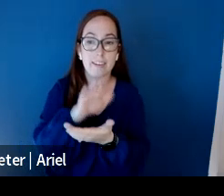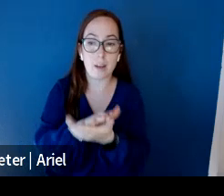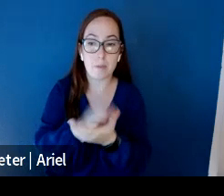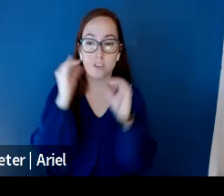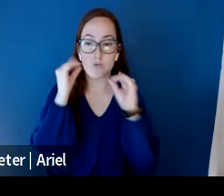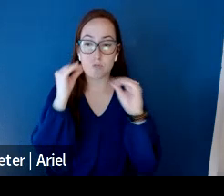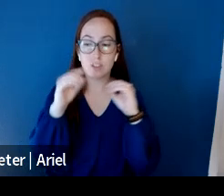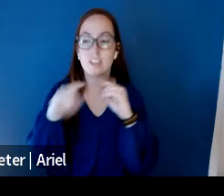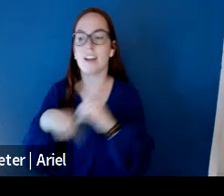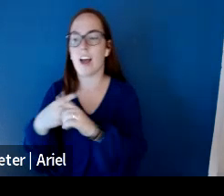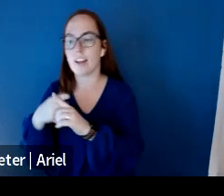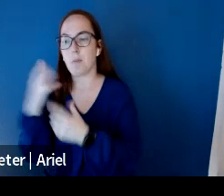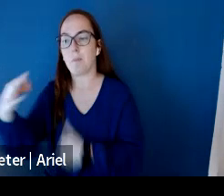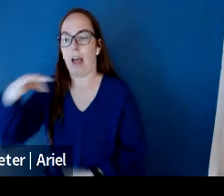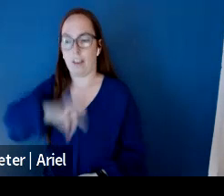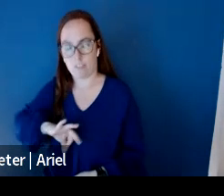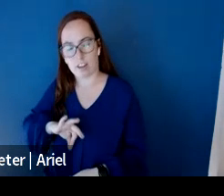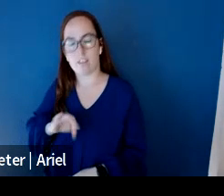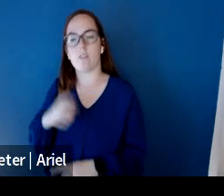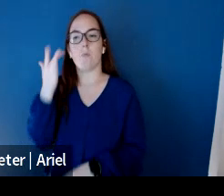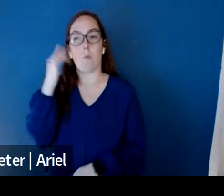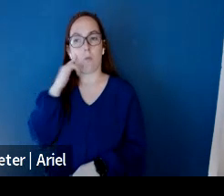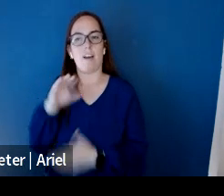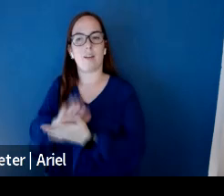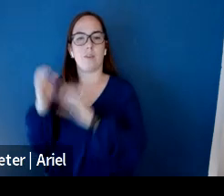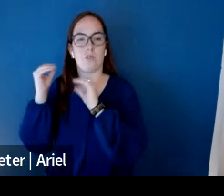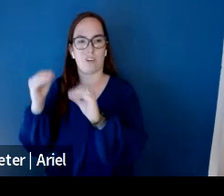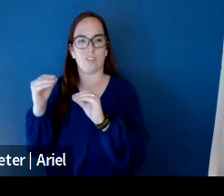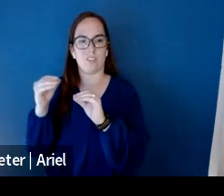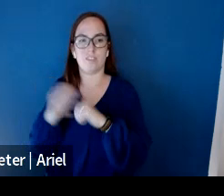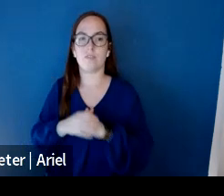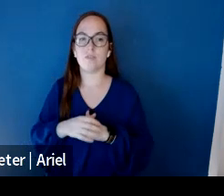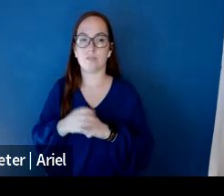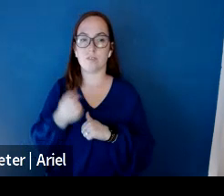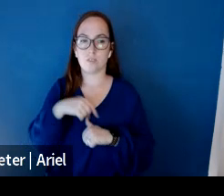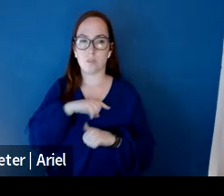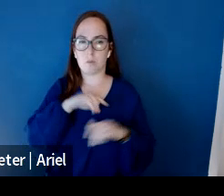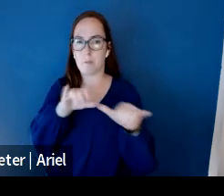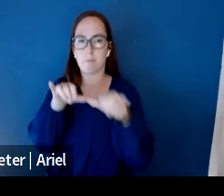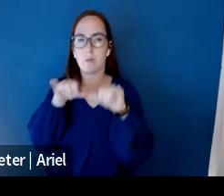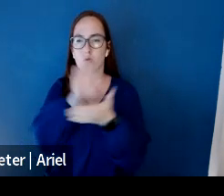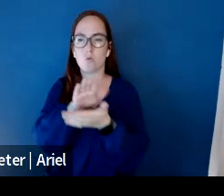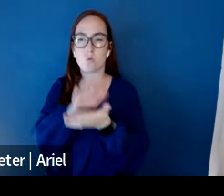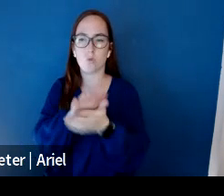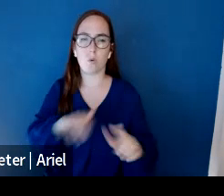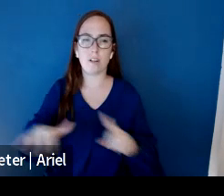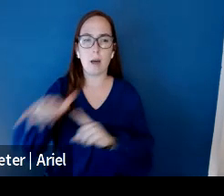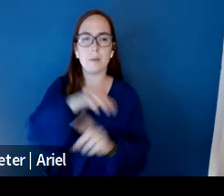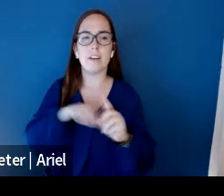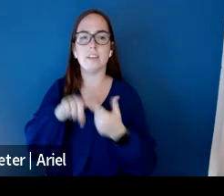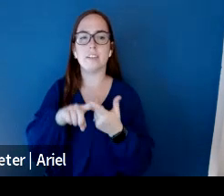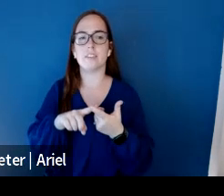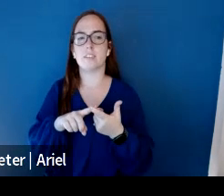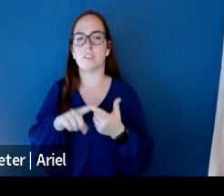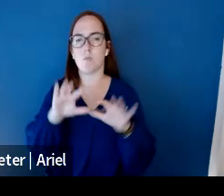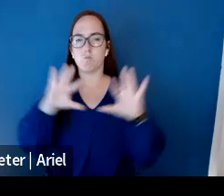in the classroom. Measures of school climate, broadband measures of social, emotional and behavioral functioning,